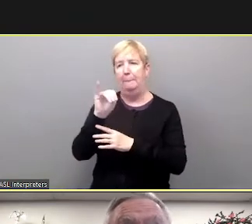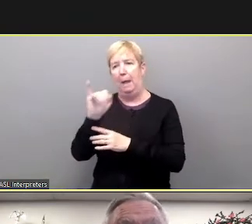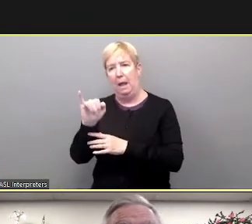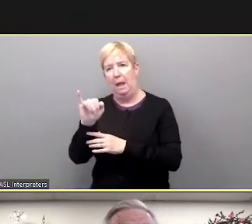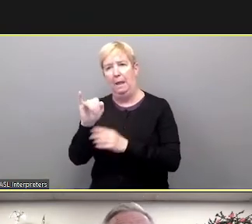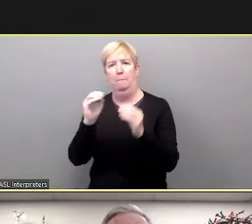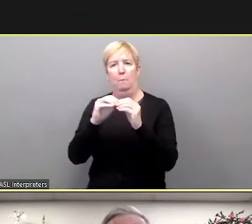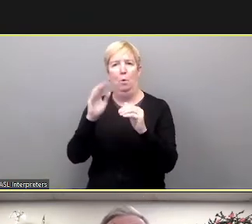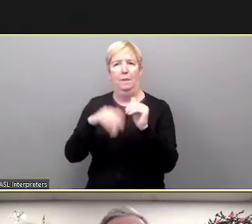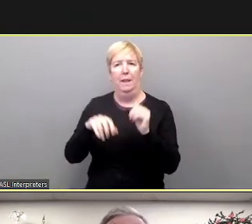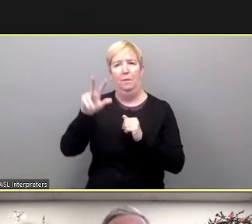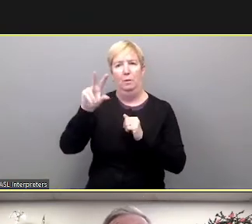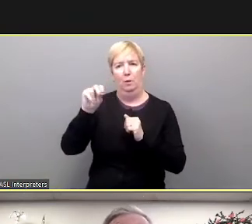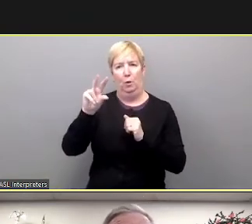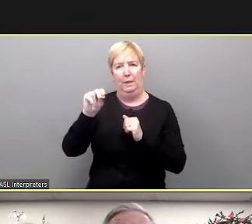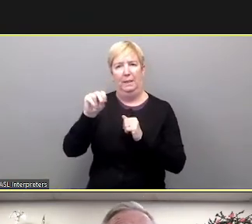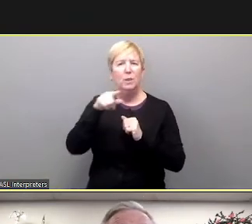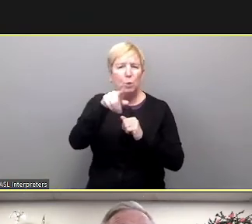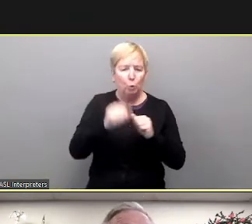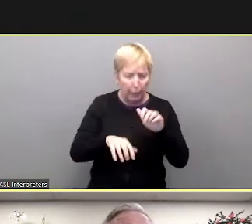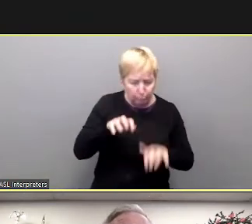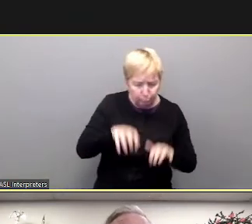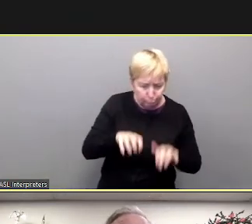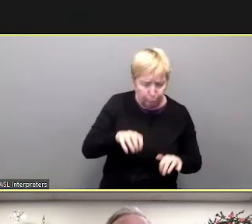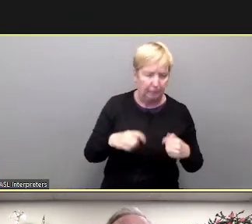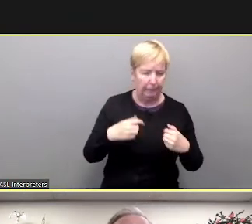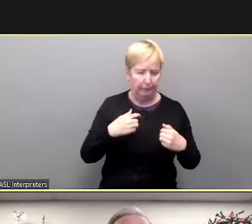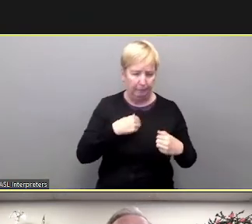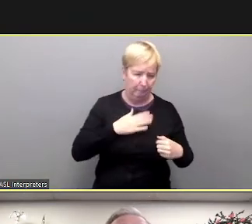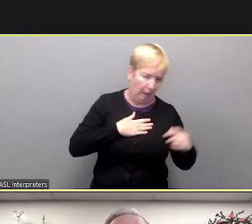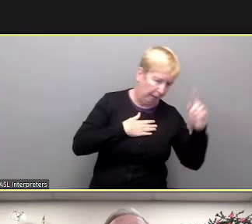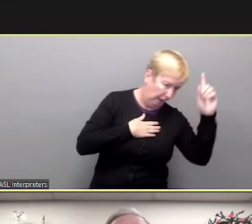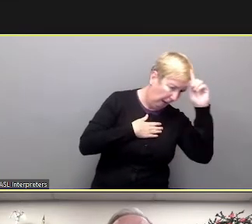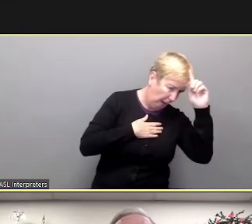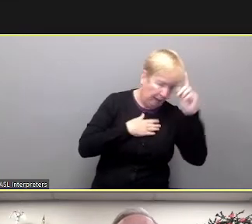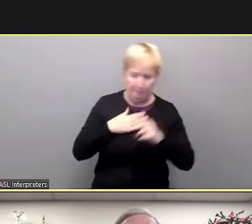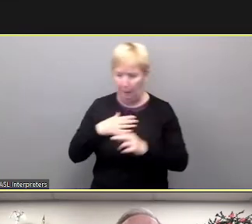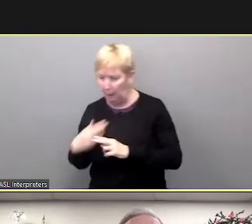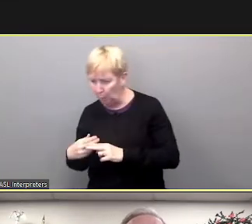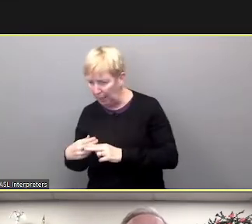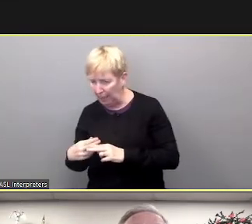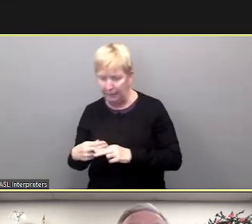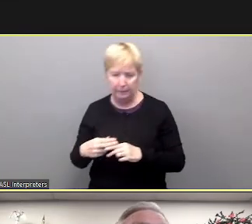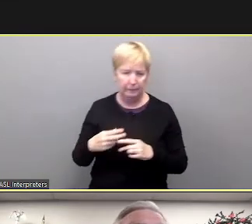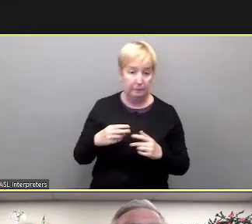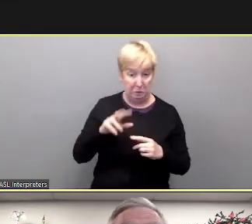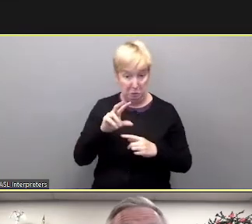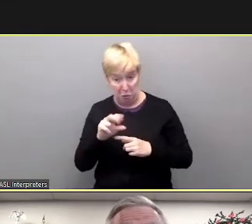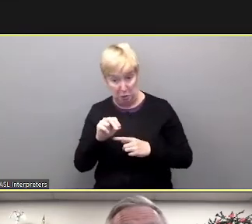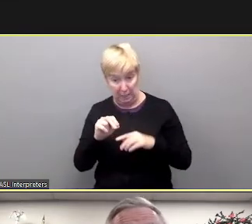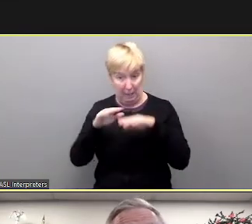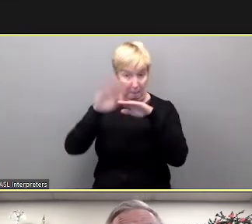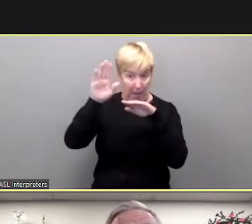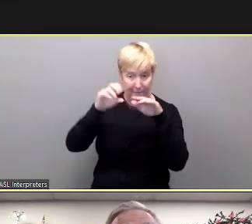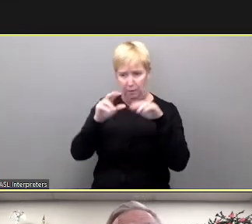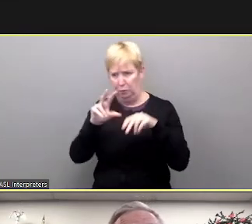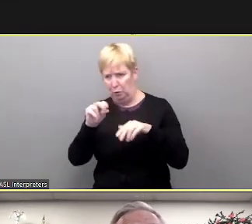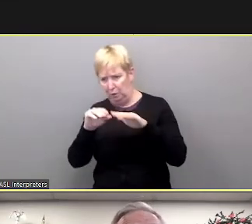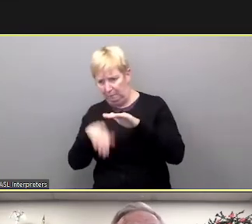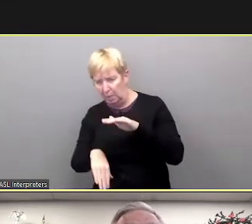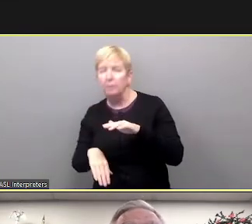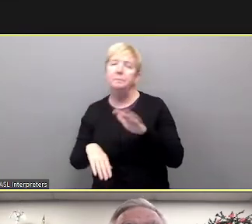online if you know your height and weight and calculate your BMI. And then third is if you have any condition